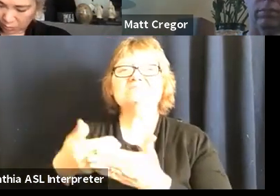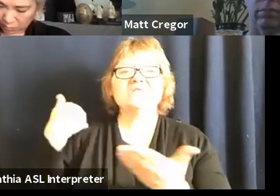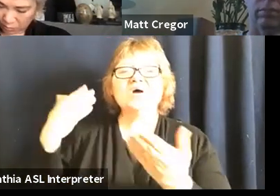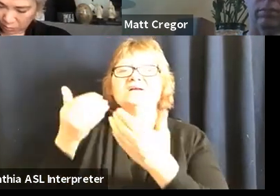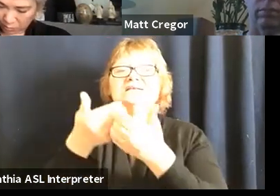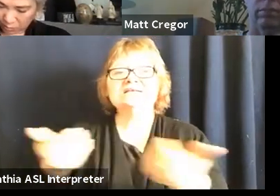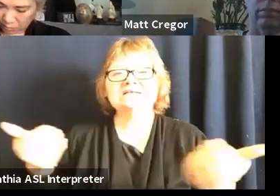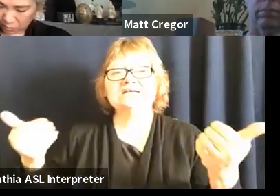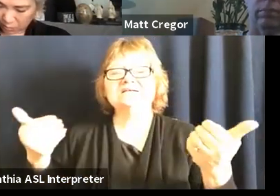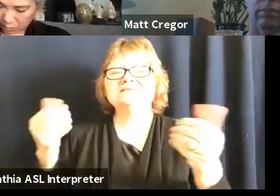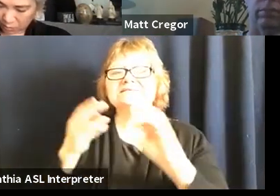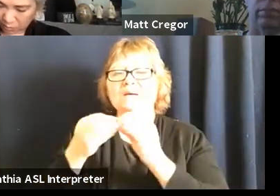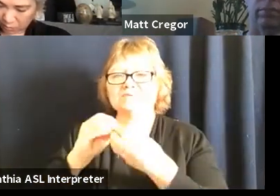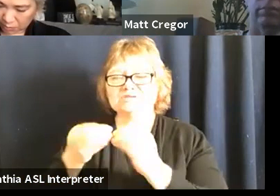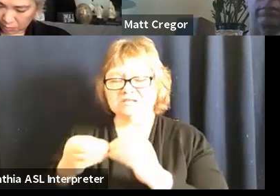So